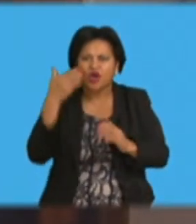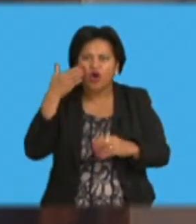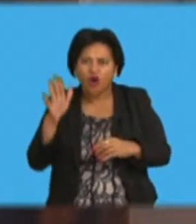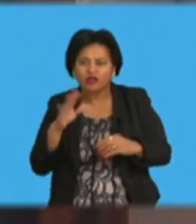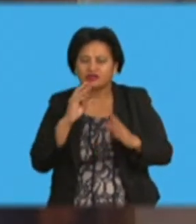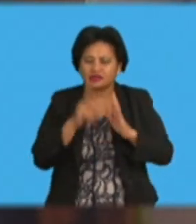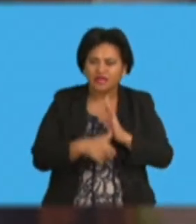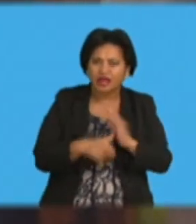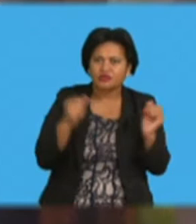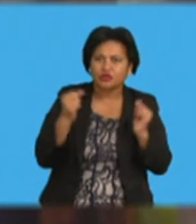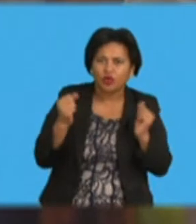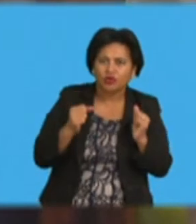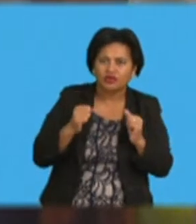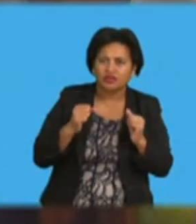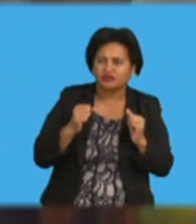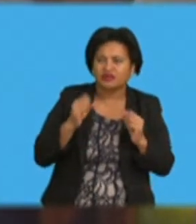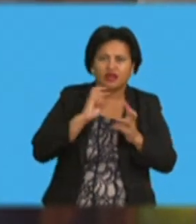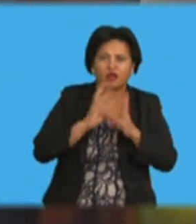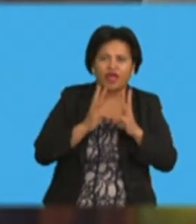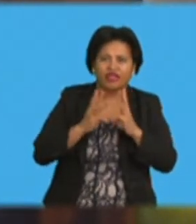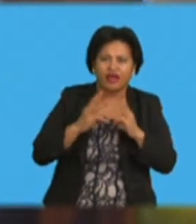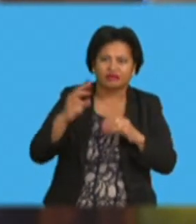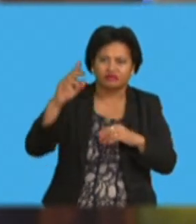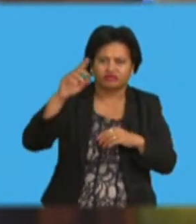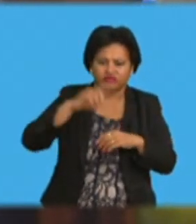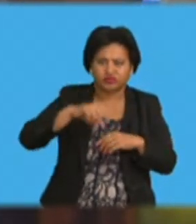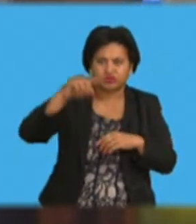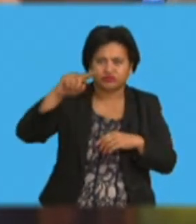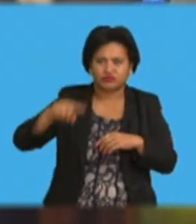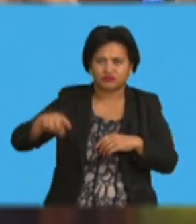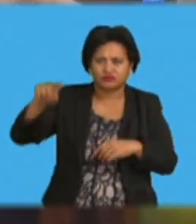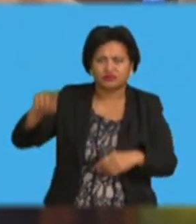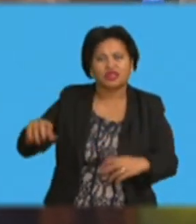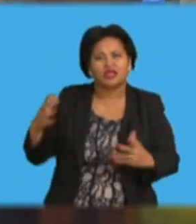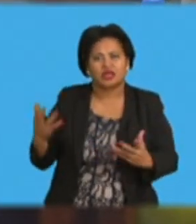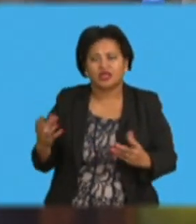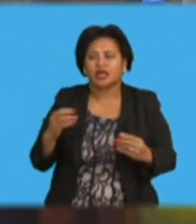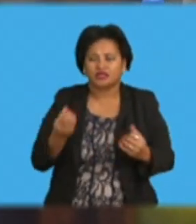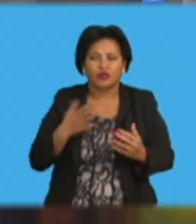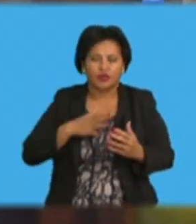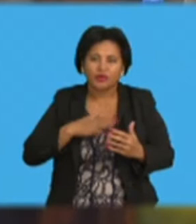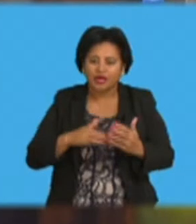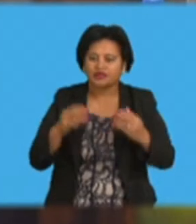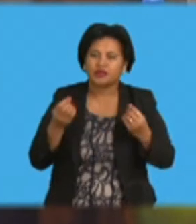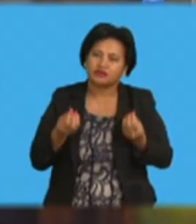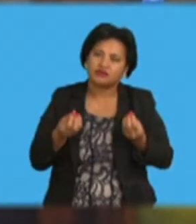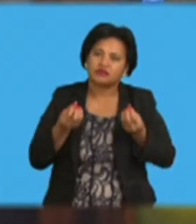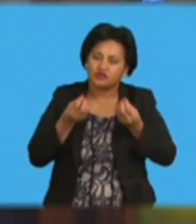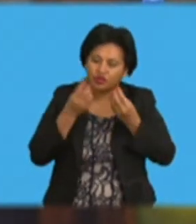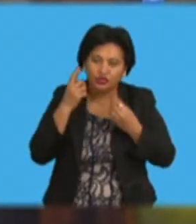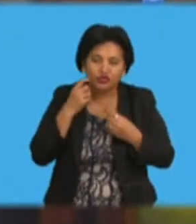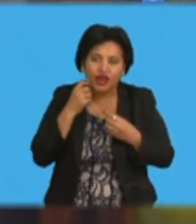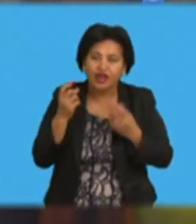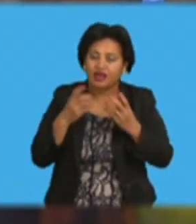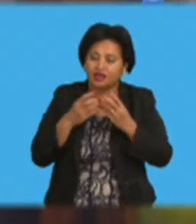impact on people in the workplace. So one of the things that the ministry does, one of the responsibilities of our occupational health and safety, is to vet